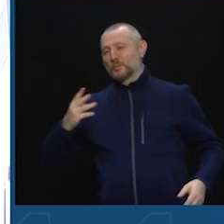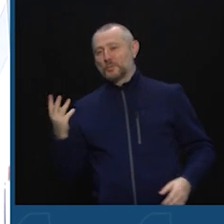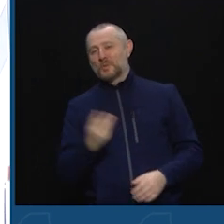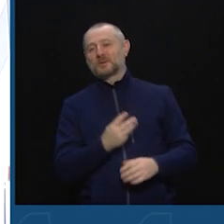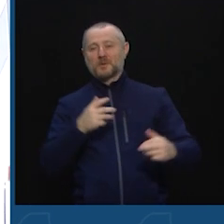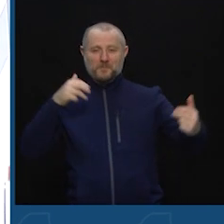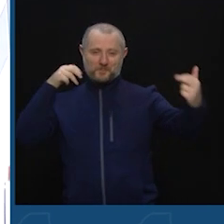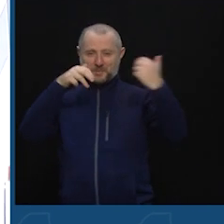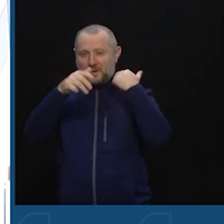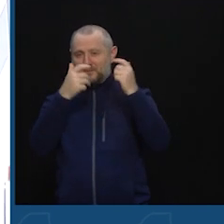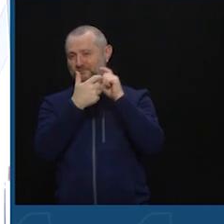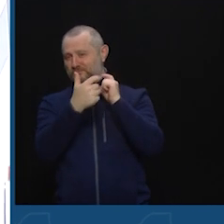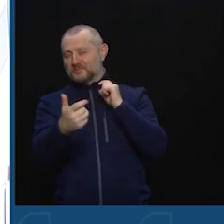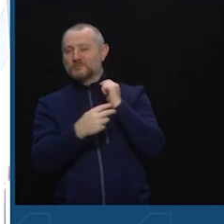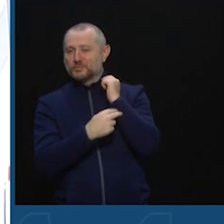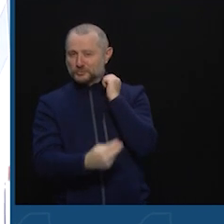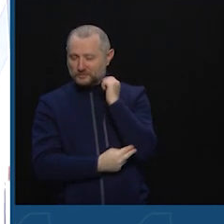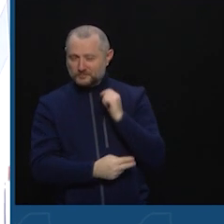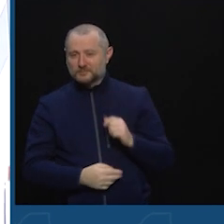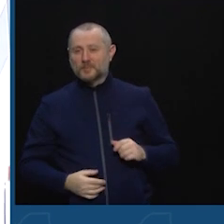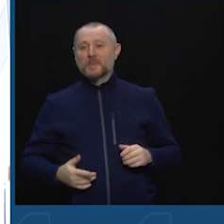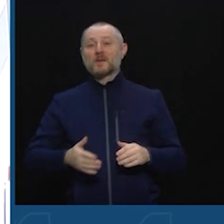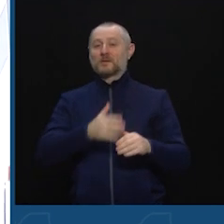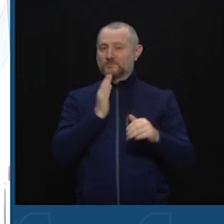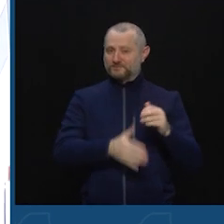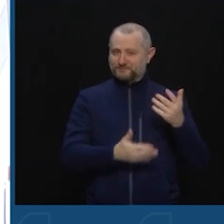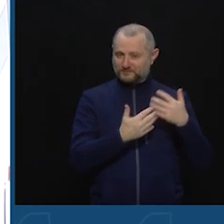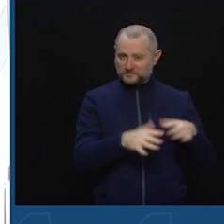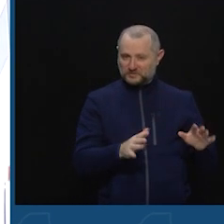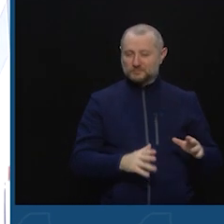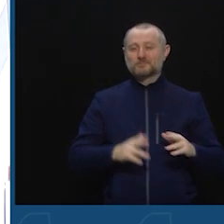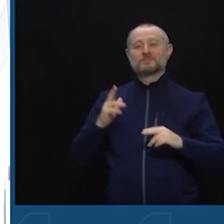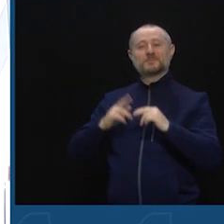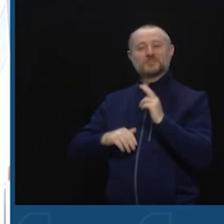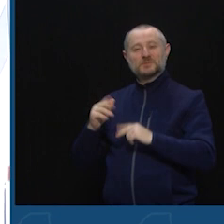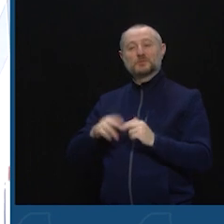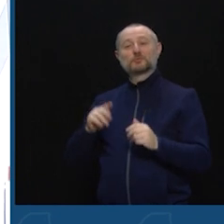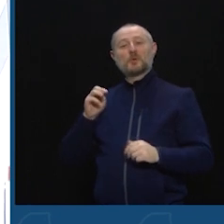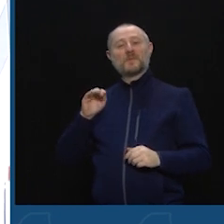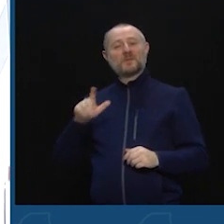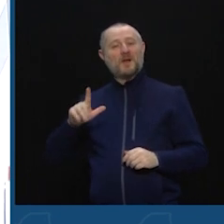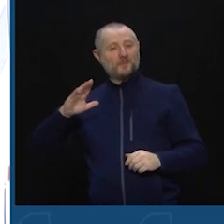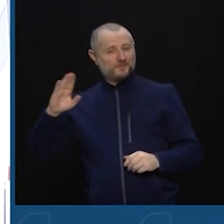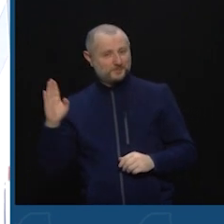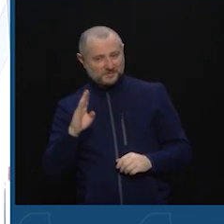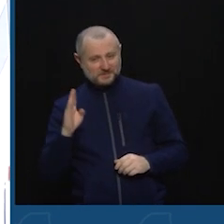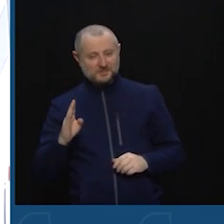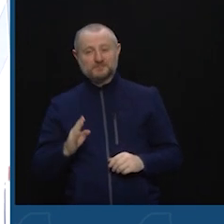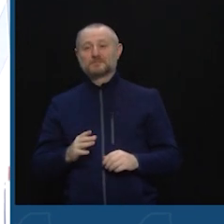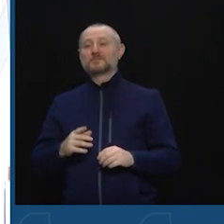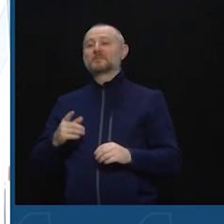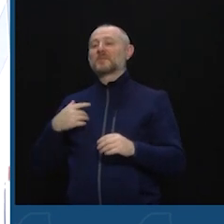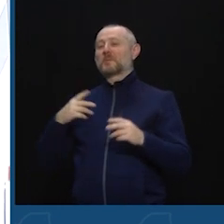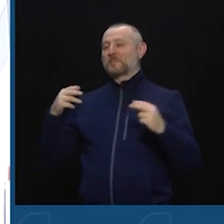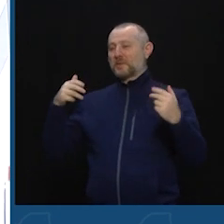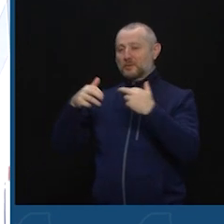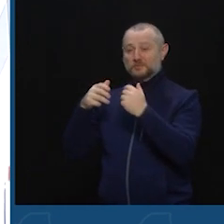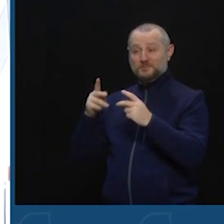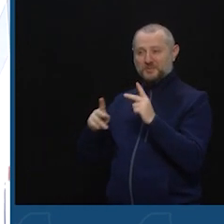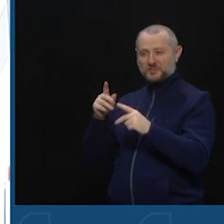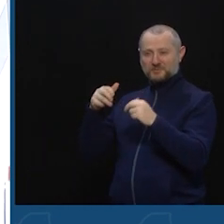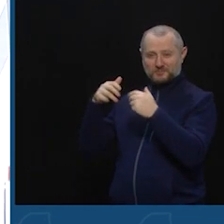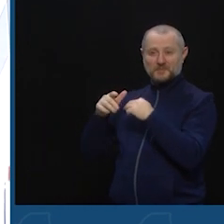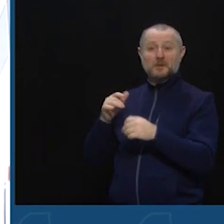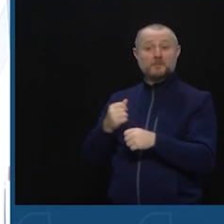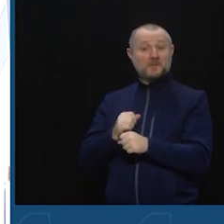Sky Bridge, marking the completion of the construction of Terminal B's passenger space. This work was completed